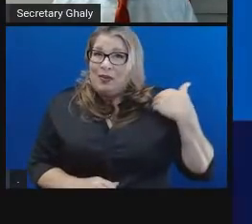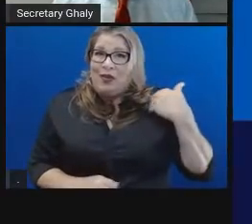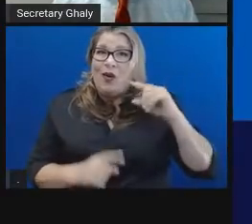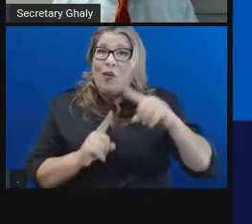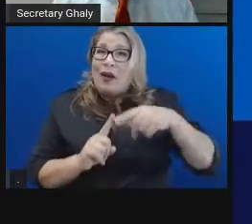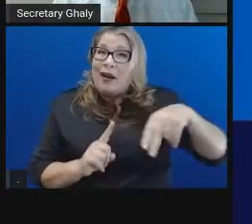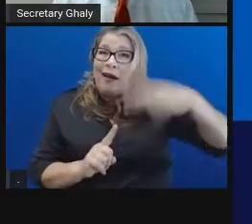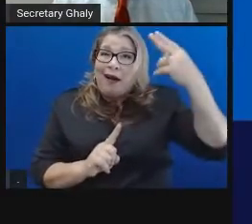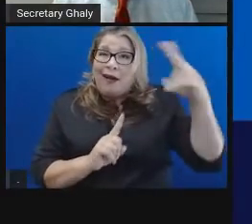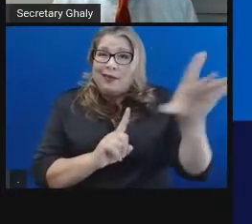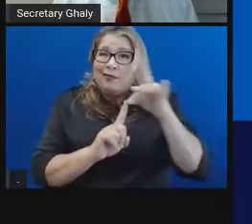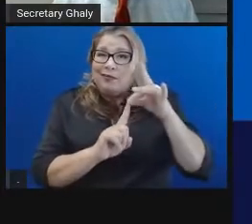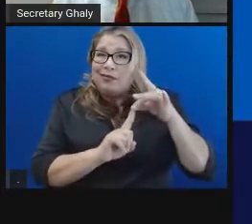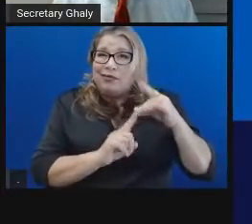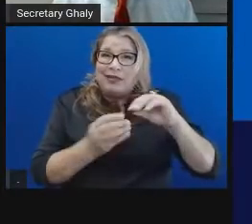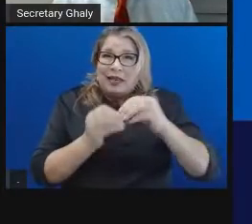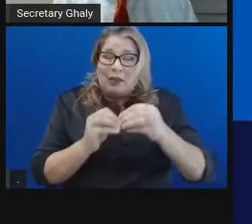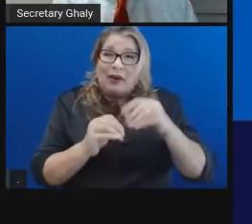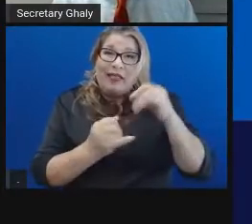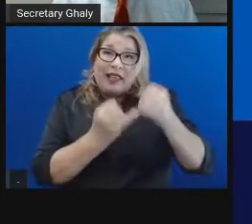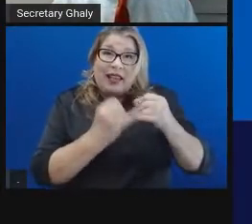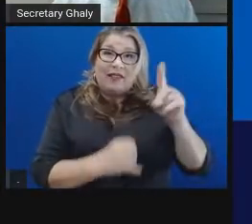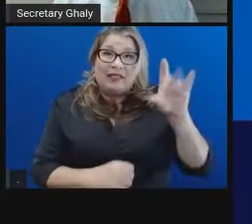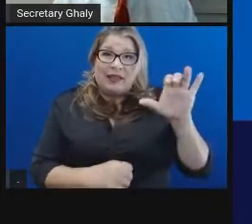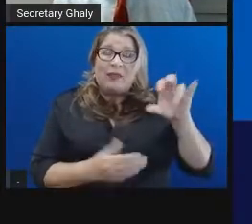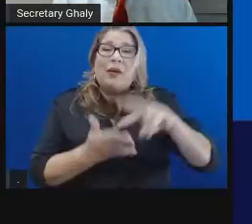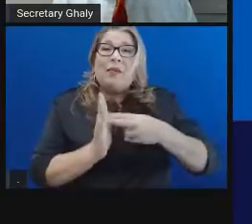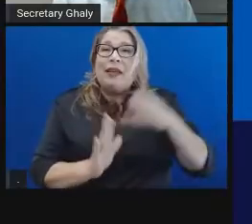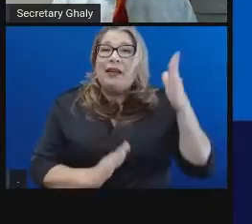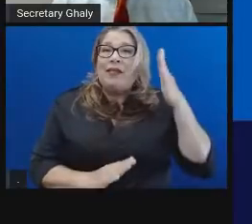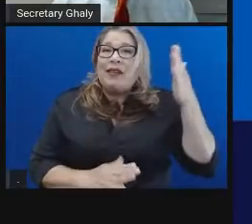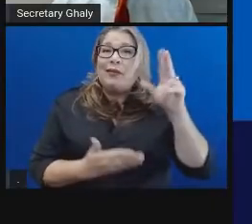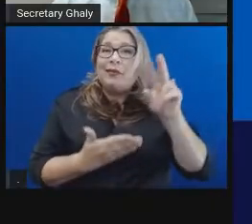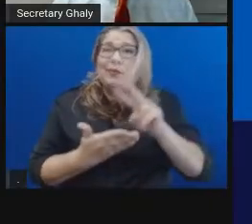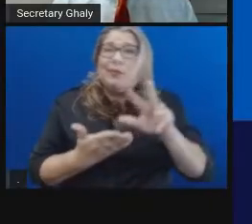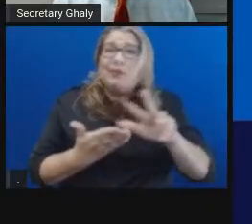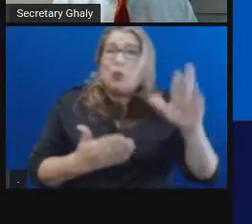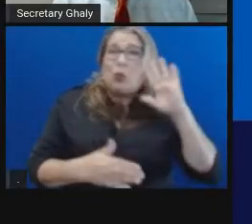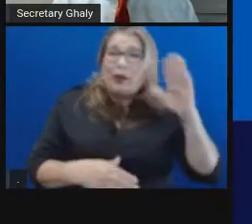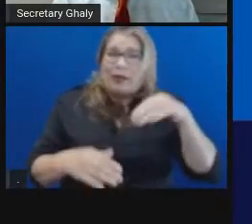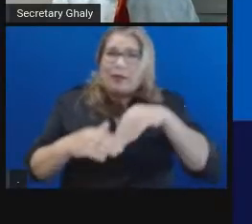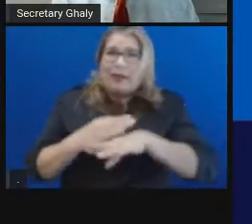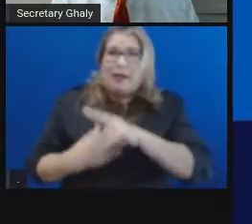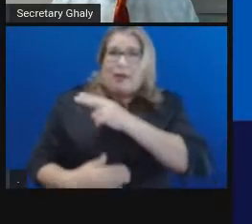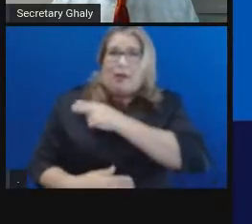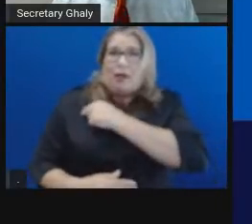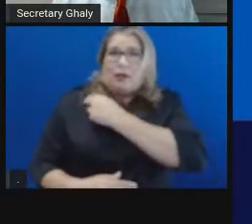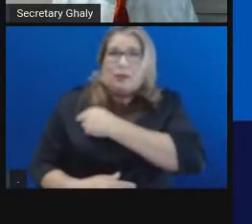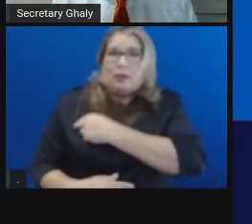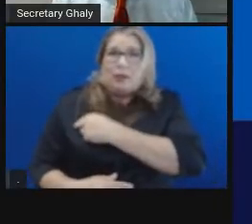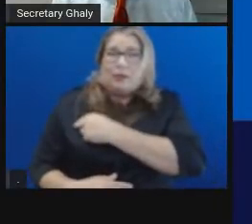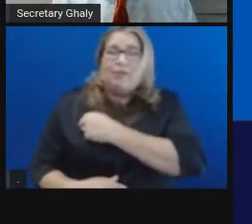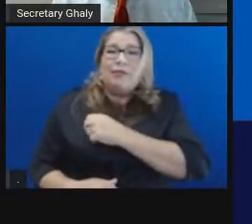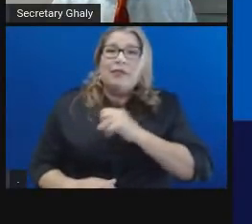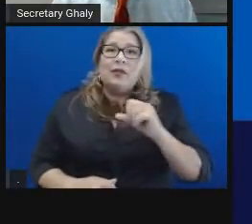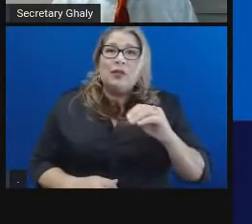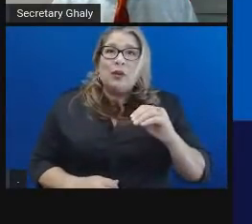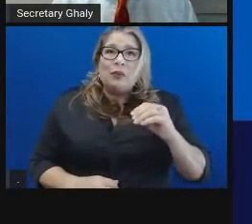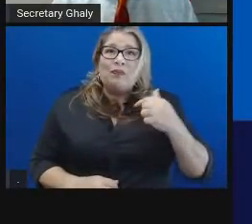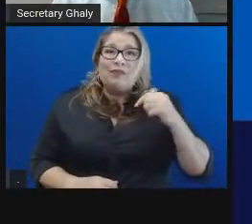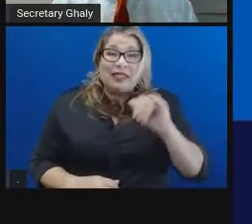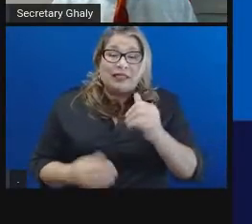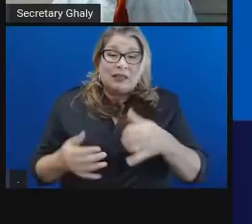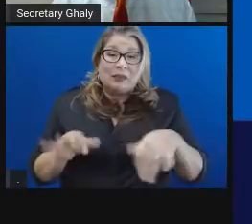come. So we keep looking at the data, but these are encouraging early signs. The state has taken steps